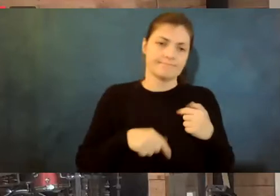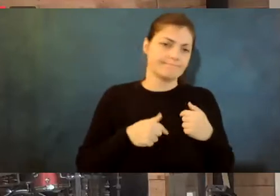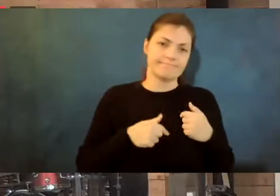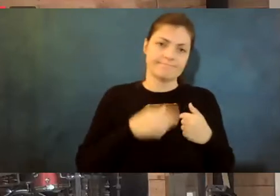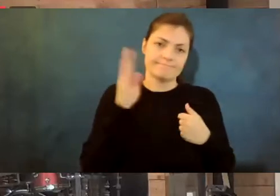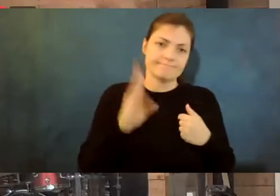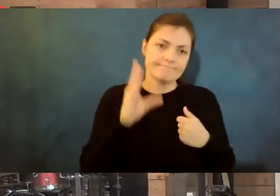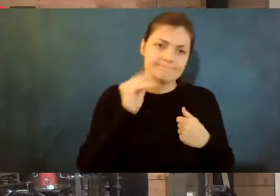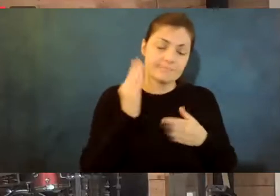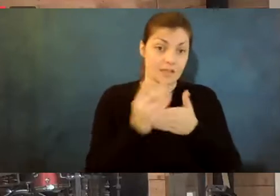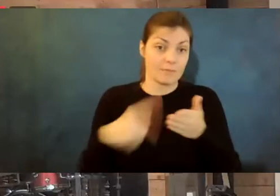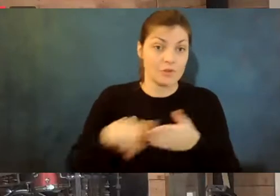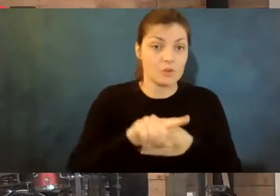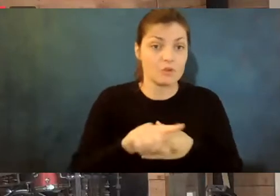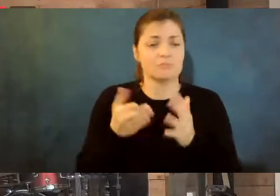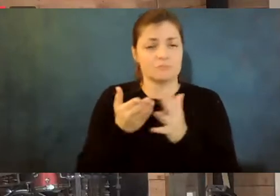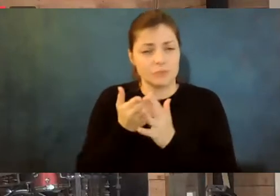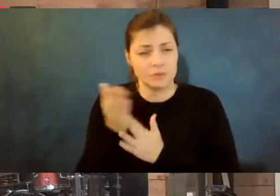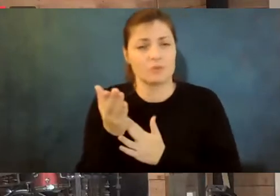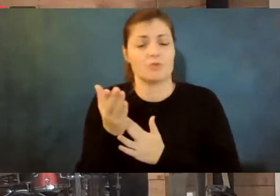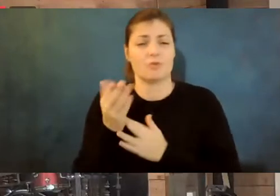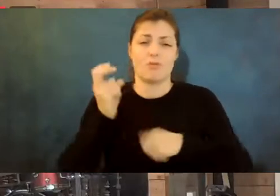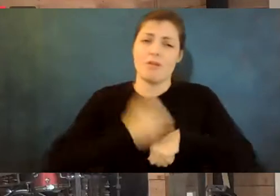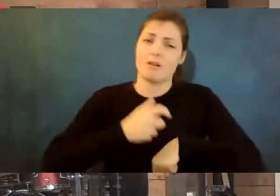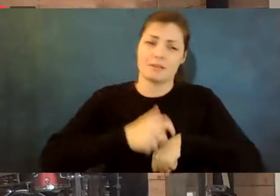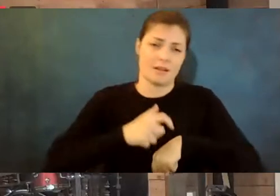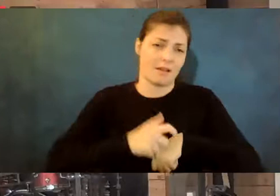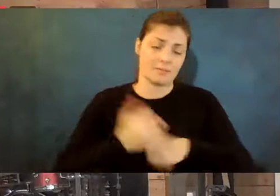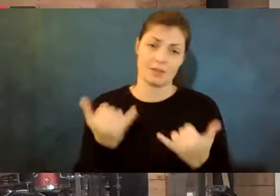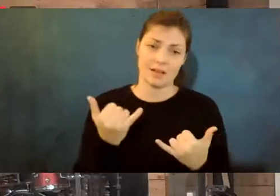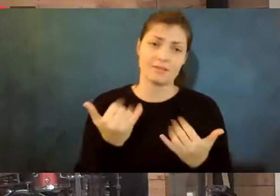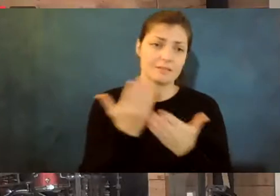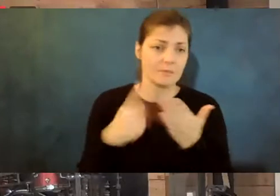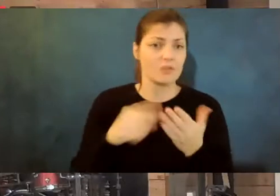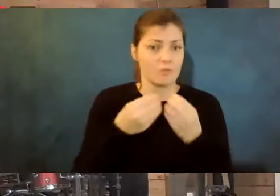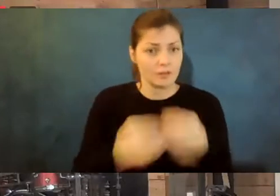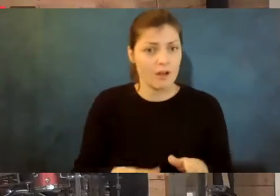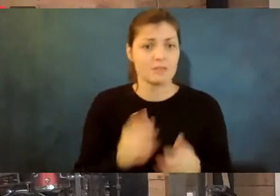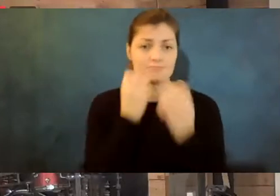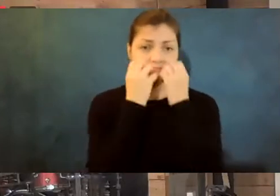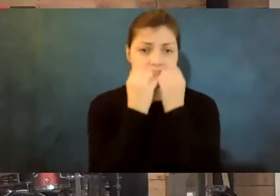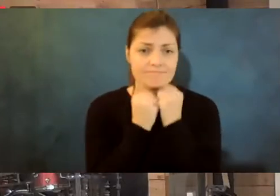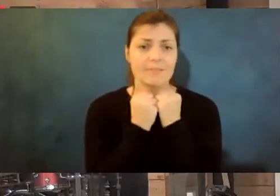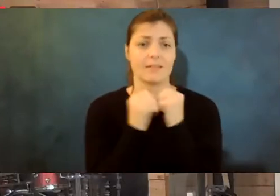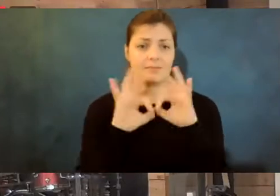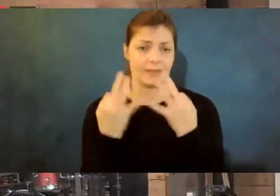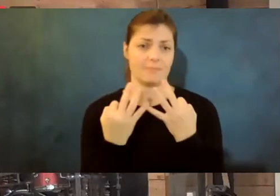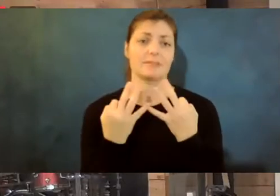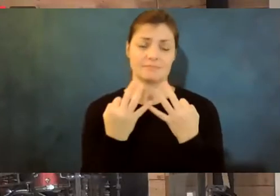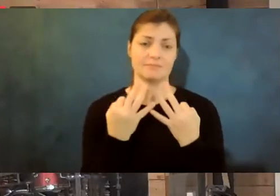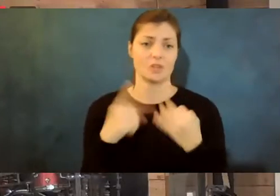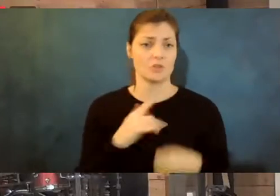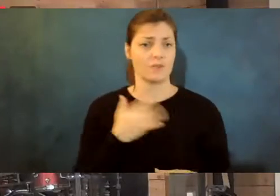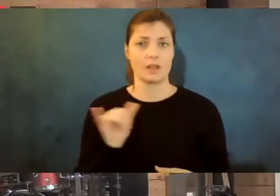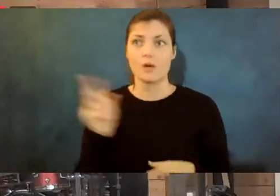Some of you are going through stuff right now. Some of you have lost loved ones. Some of you that are watching online, I know, have lost loved ones. And you feel like, where